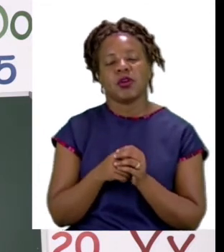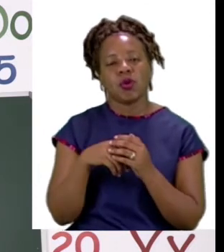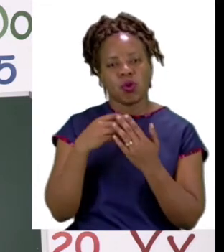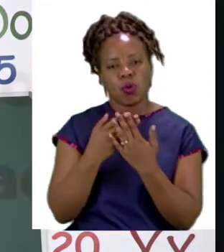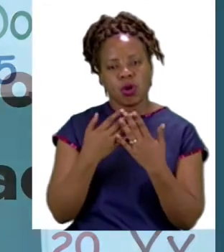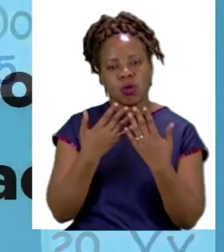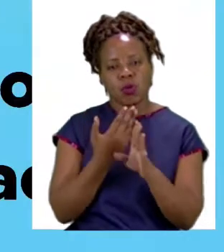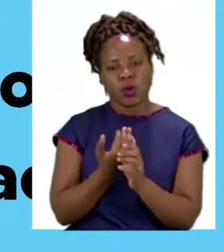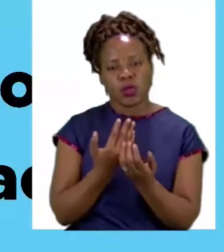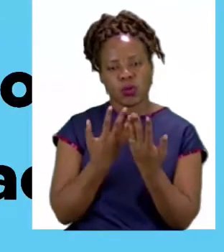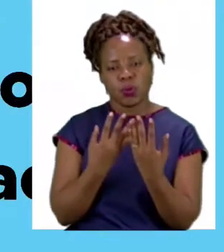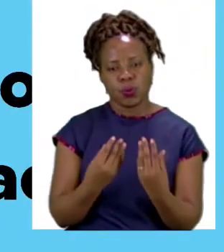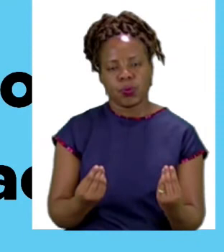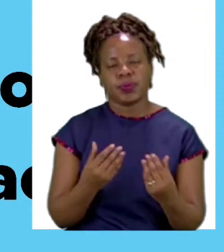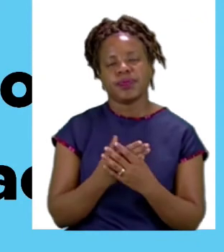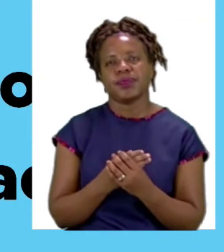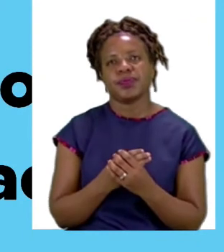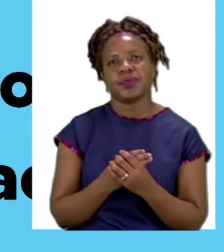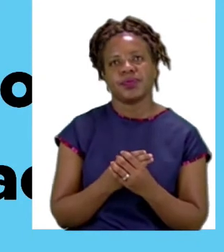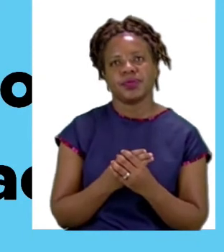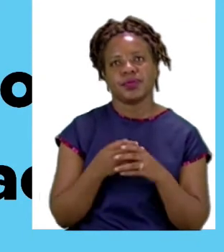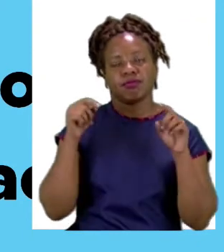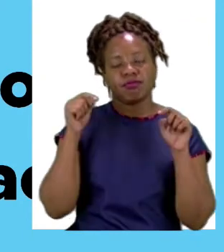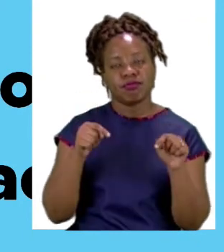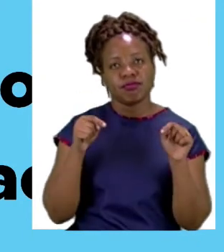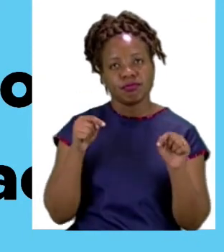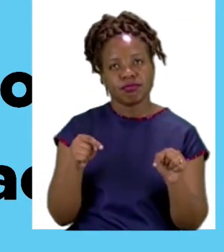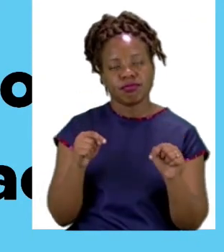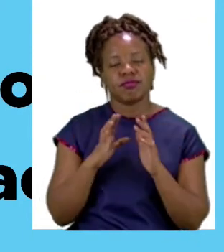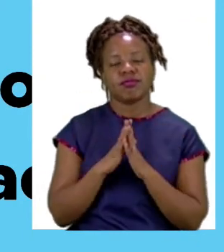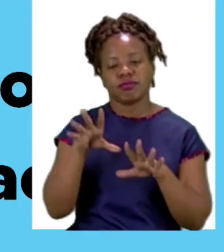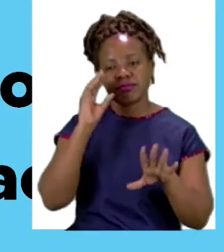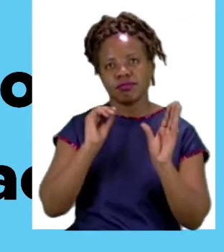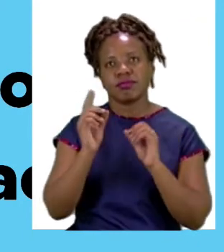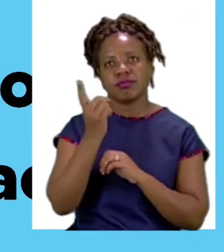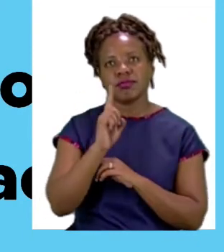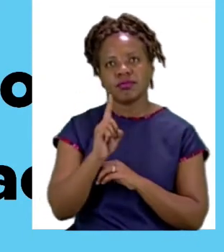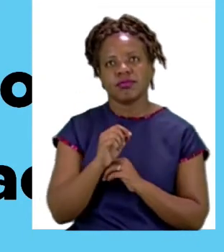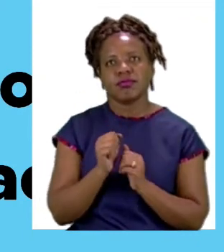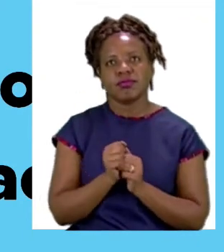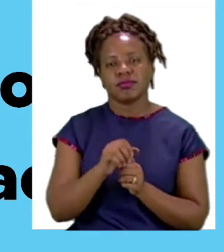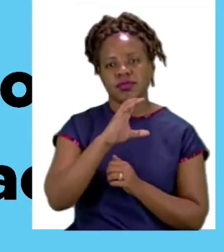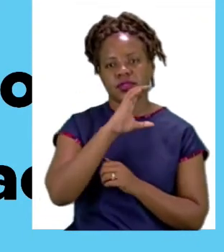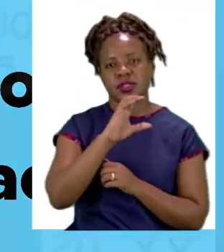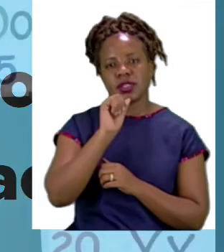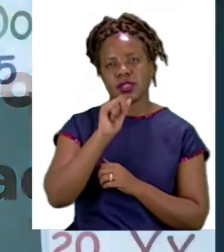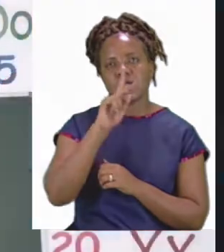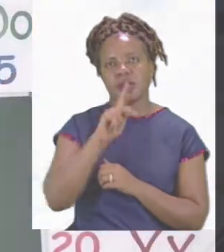else. Well done. For today's lesson, we will be talking about